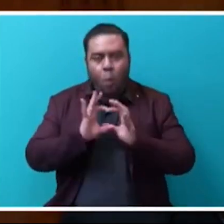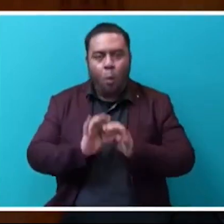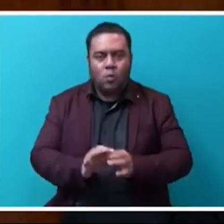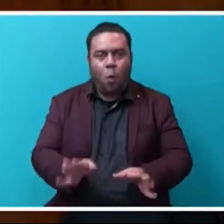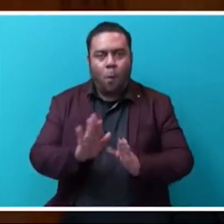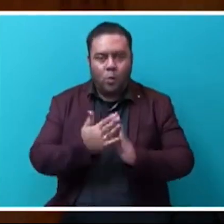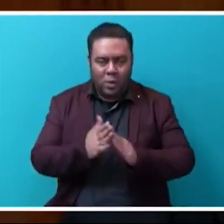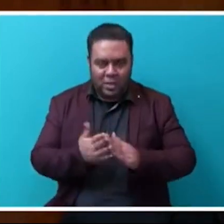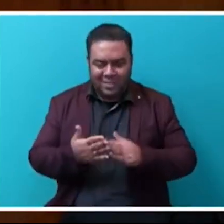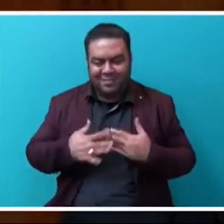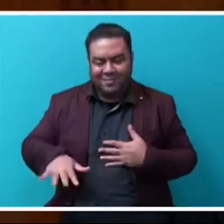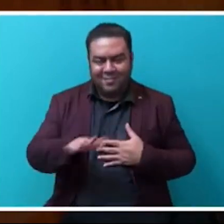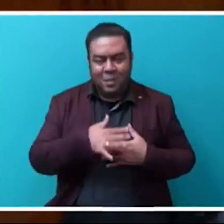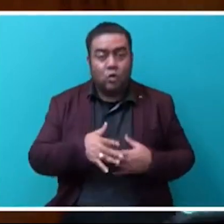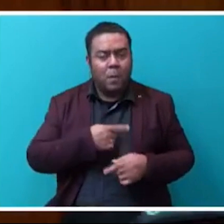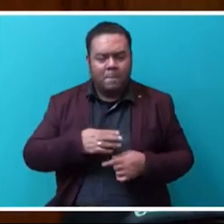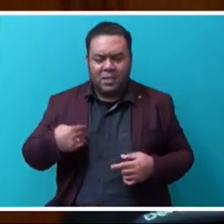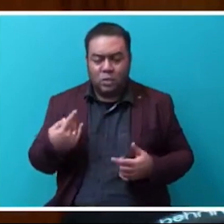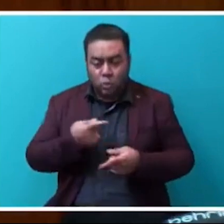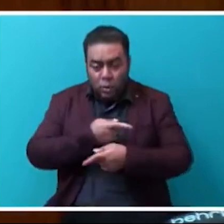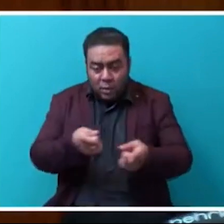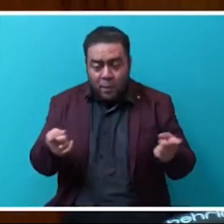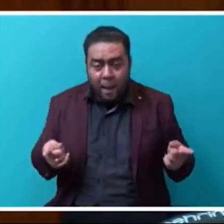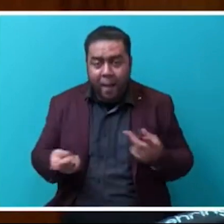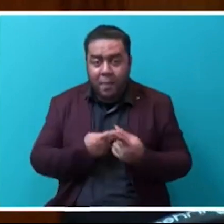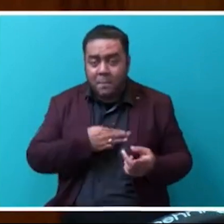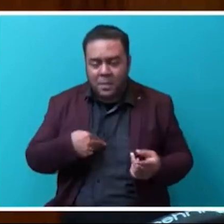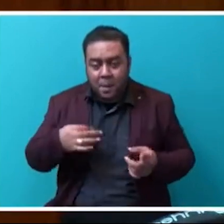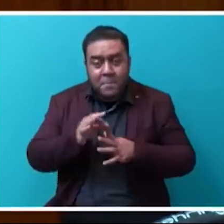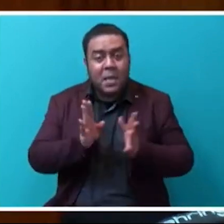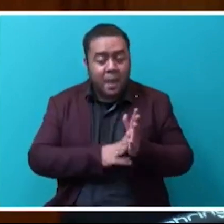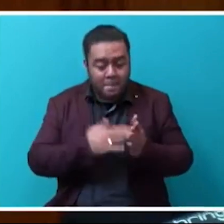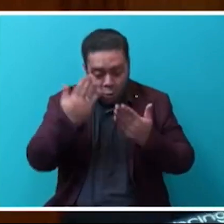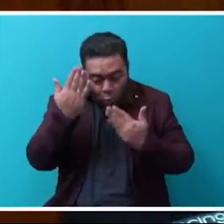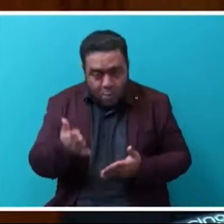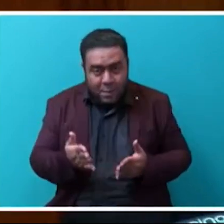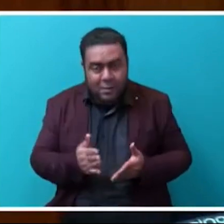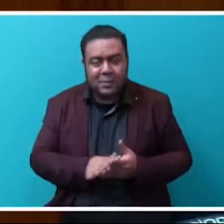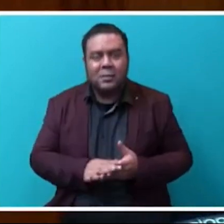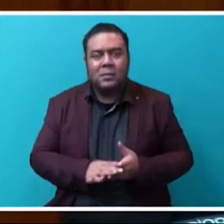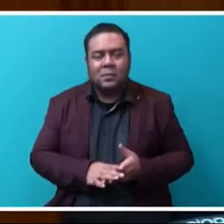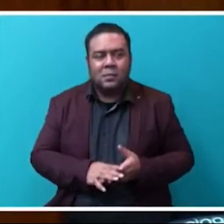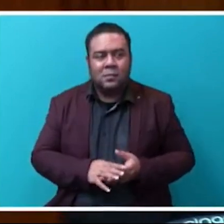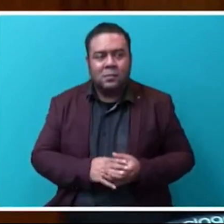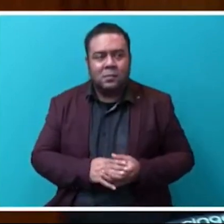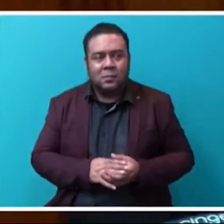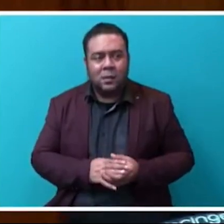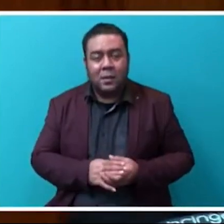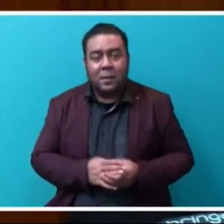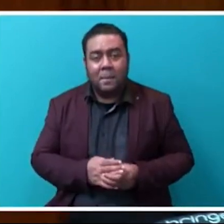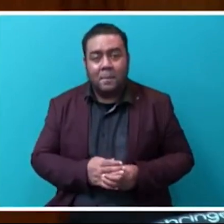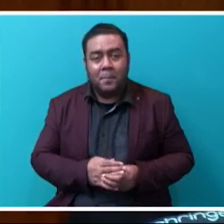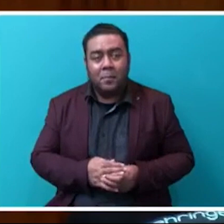communities. To my ministerial colleagues, the Honourable Prime Minister and Honourable Turanga, in Police